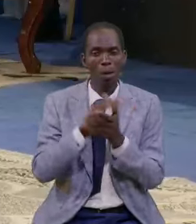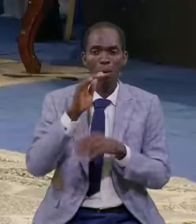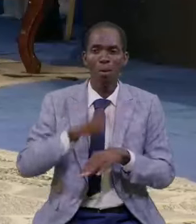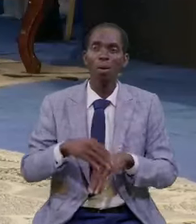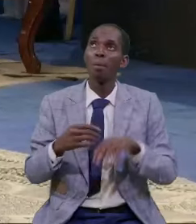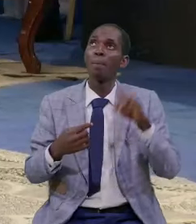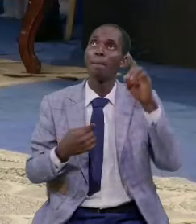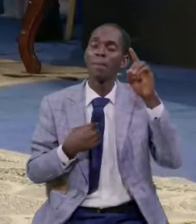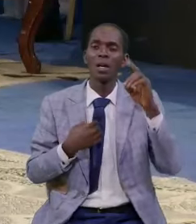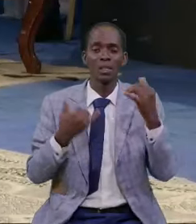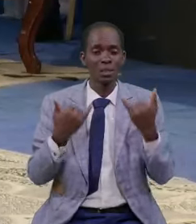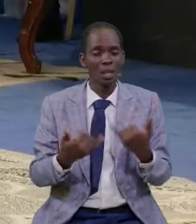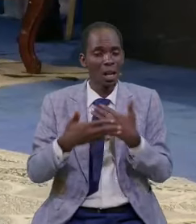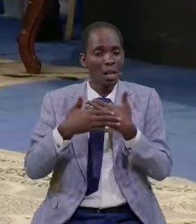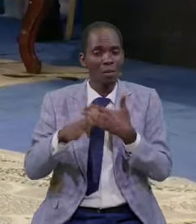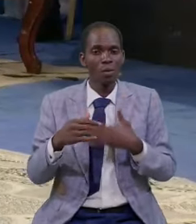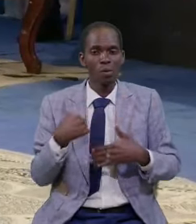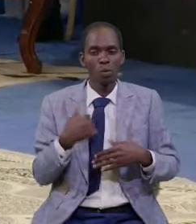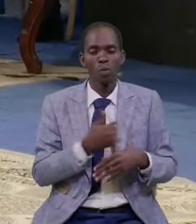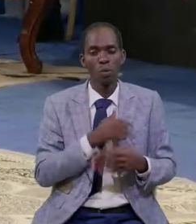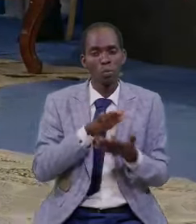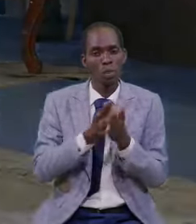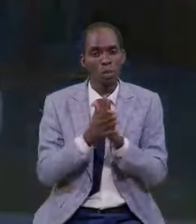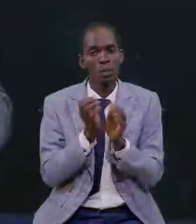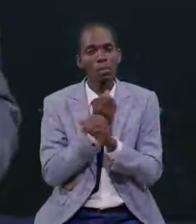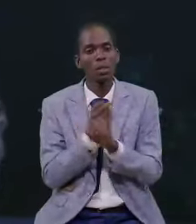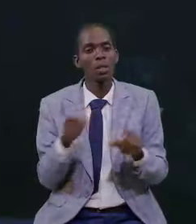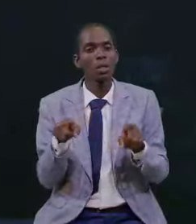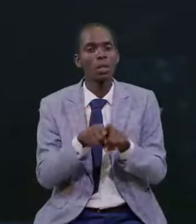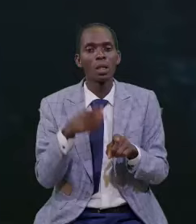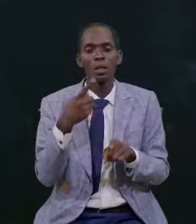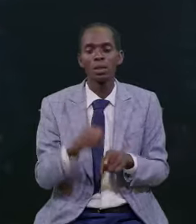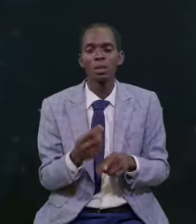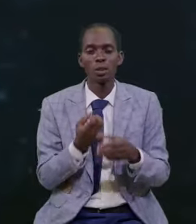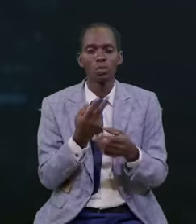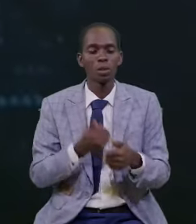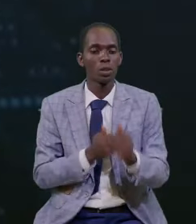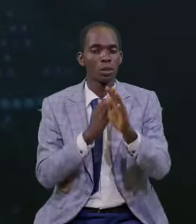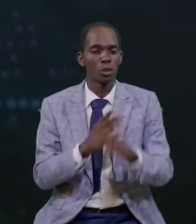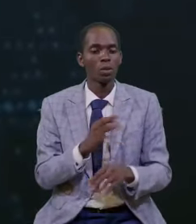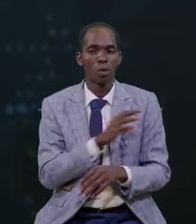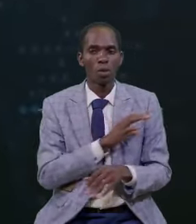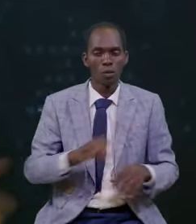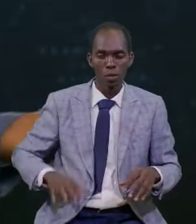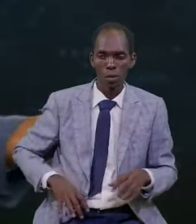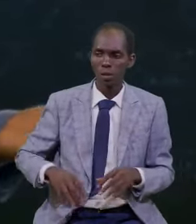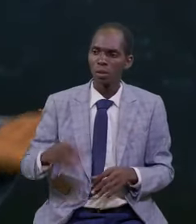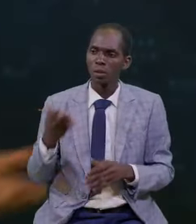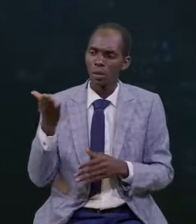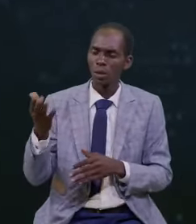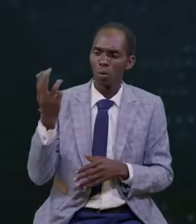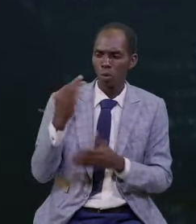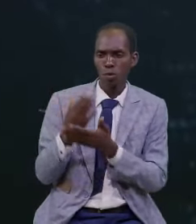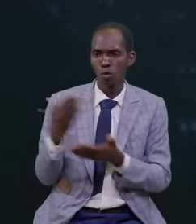we're saved, like those disciples of Christ, there was something going on, and they came